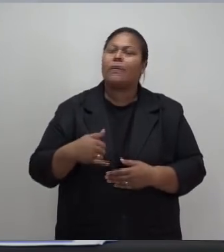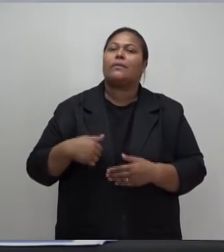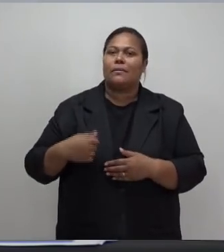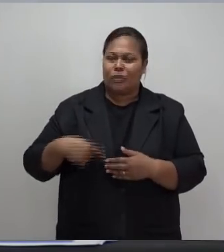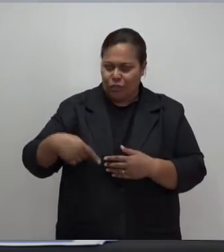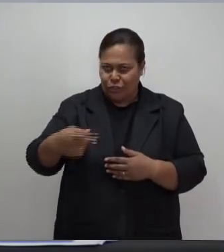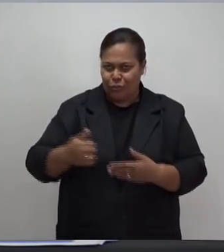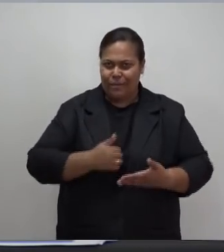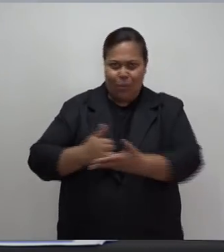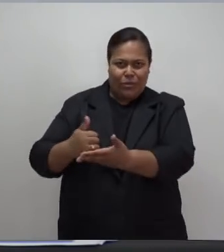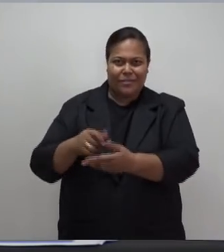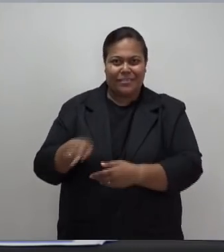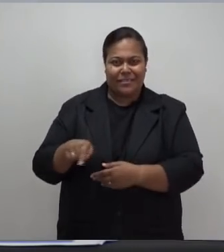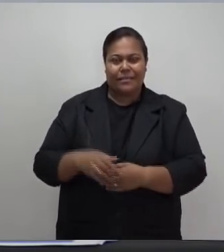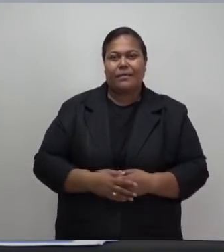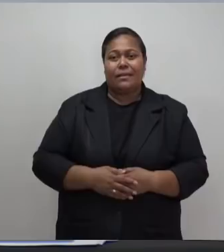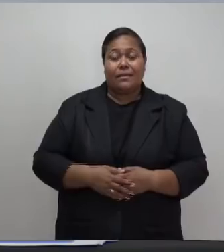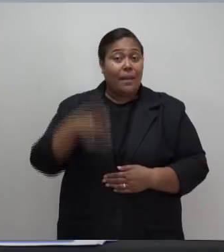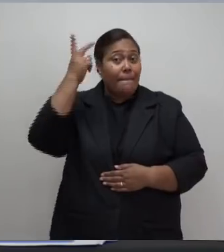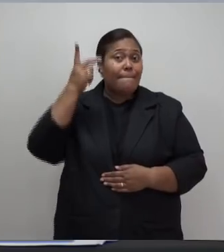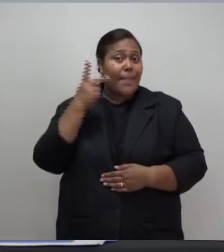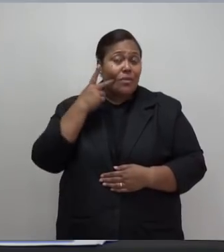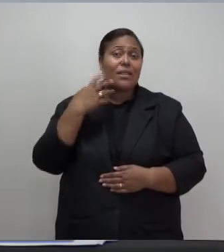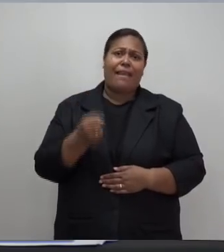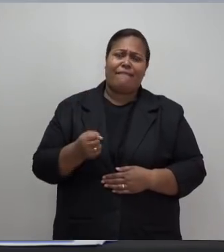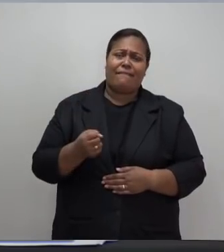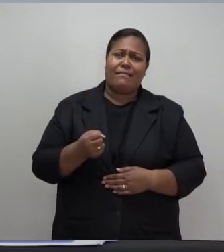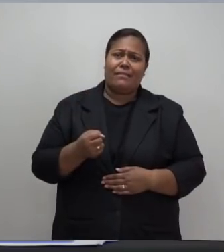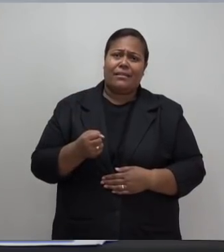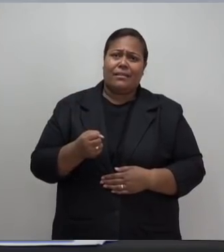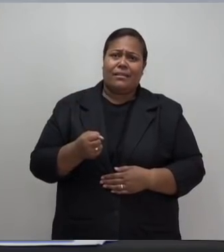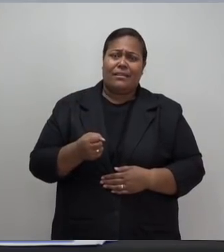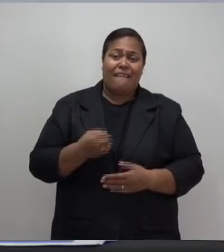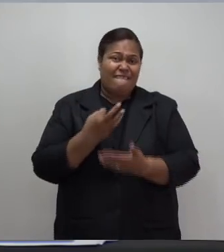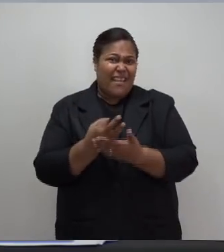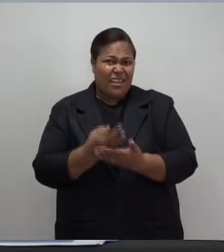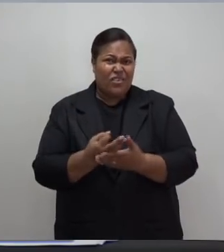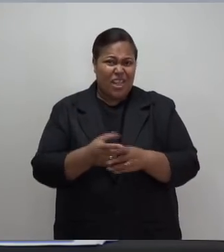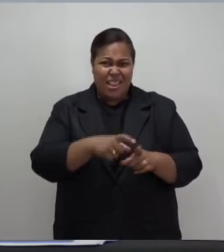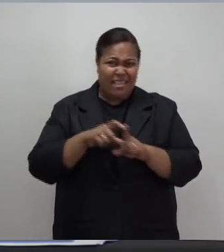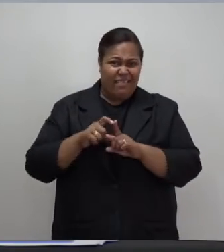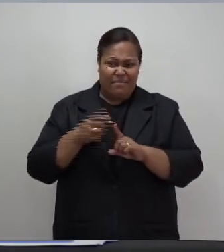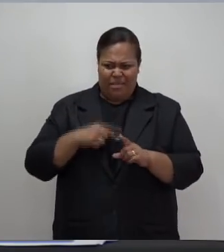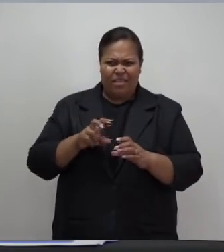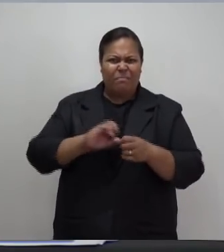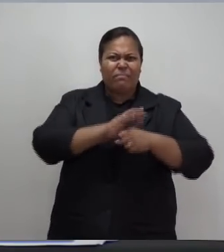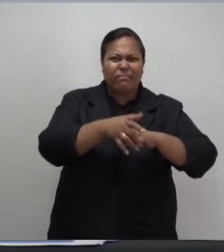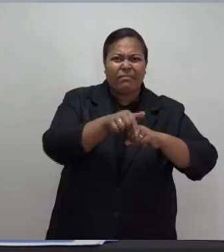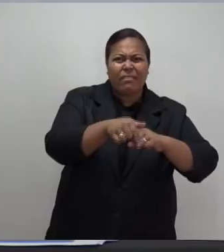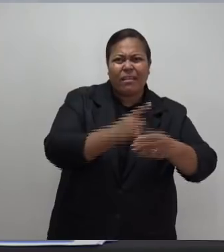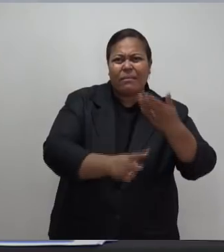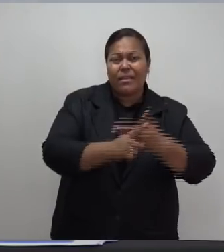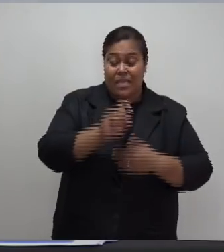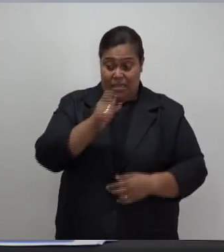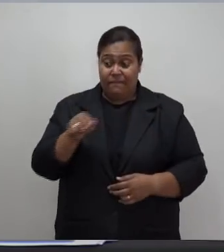to, those parents who may be going through financial crisis due to COVID-19, and if they